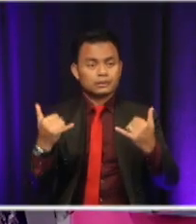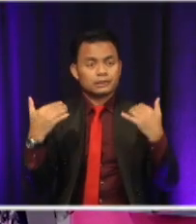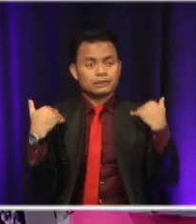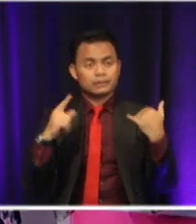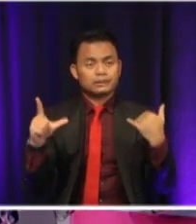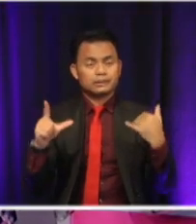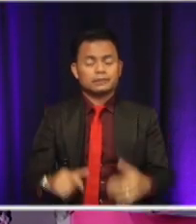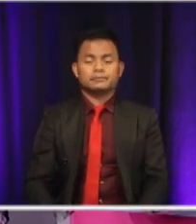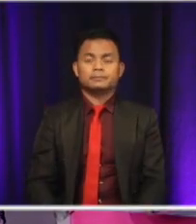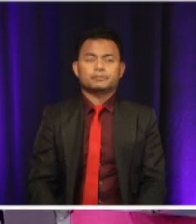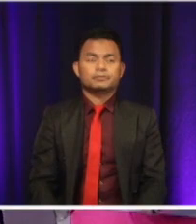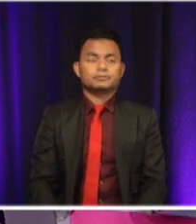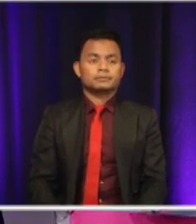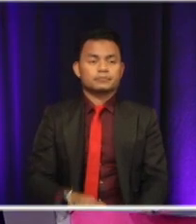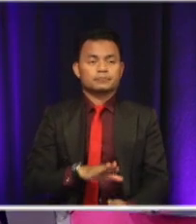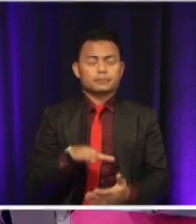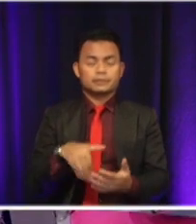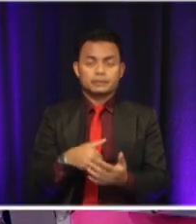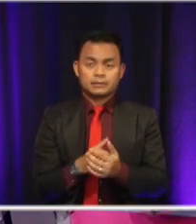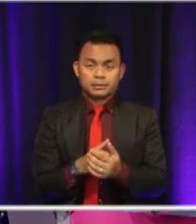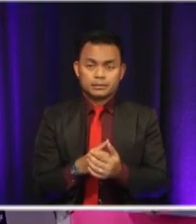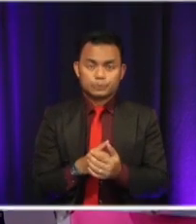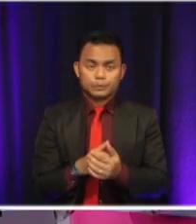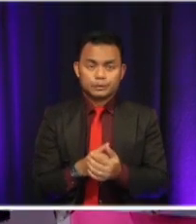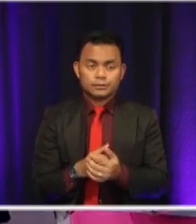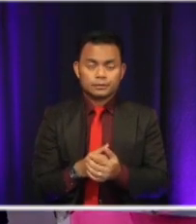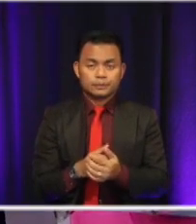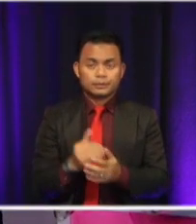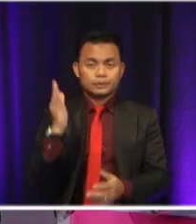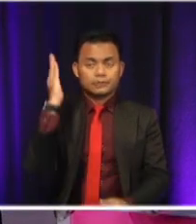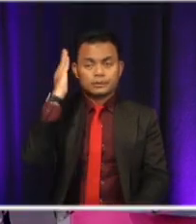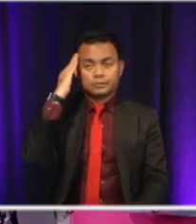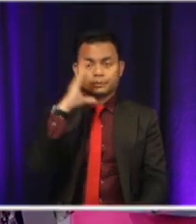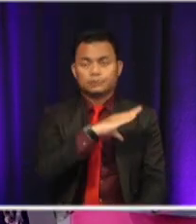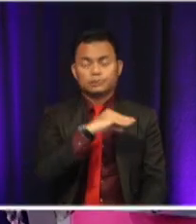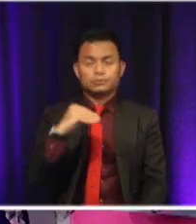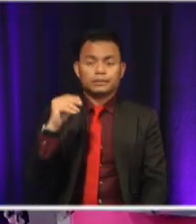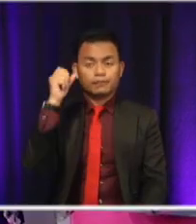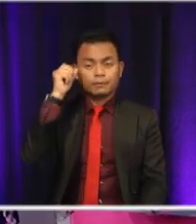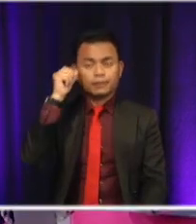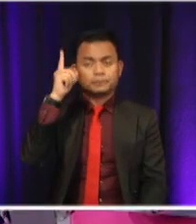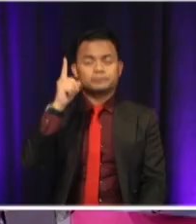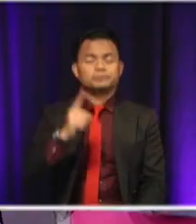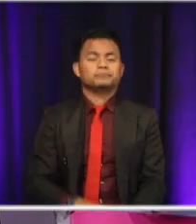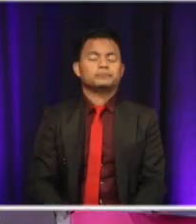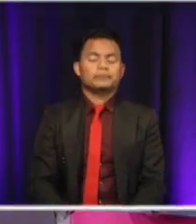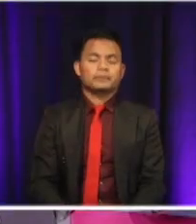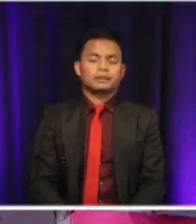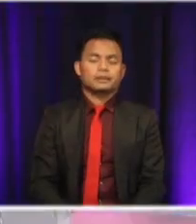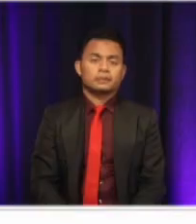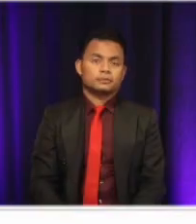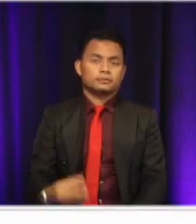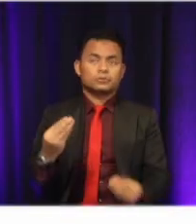Candidates out there would have already identified and prepared thoroughly whether they are going to answer questions based